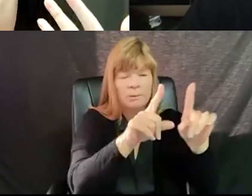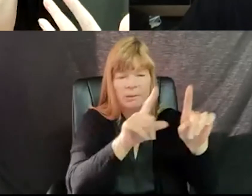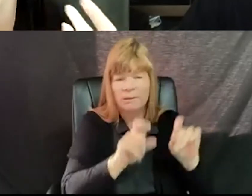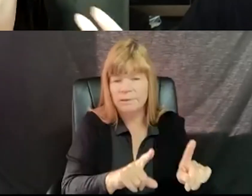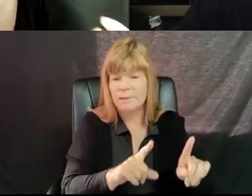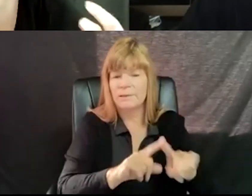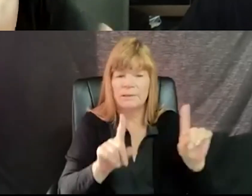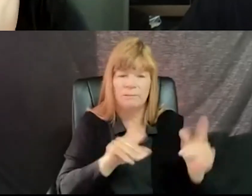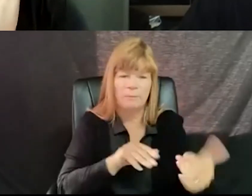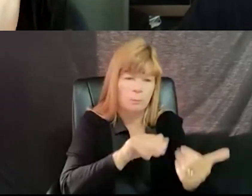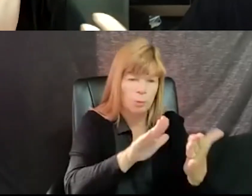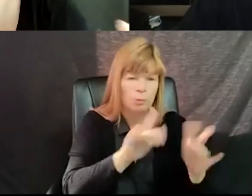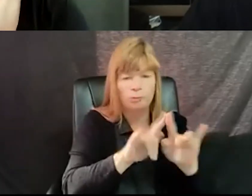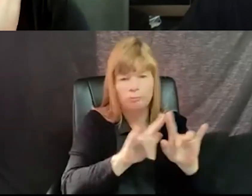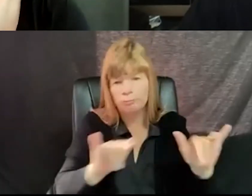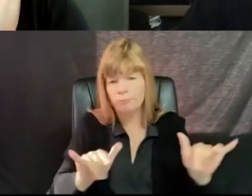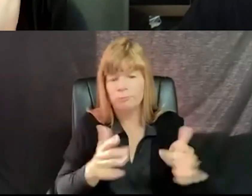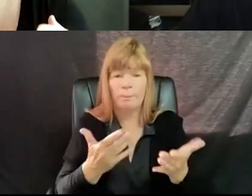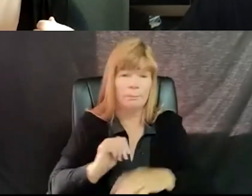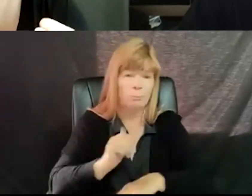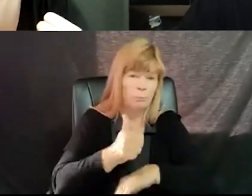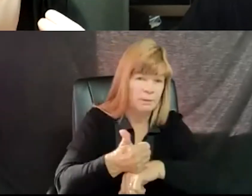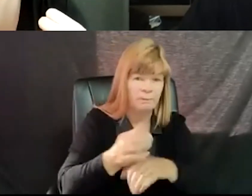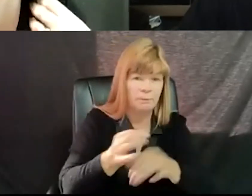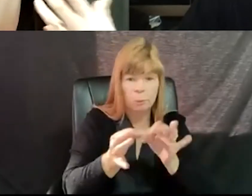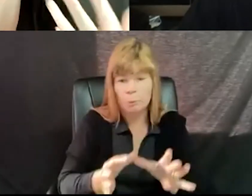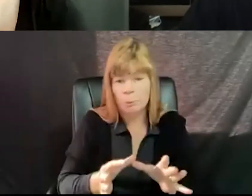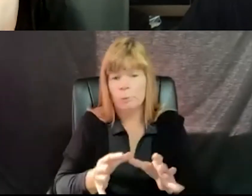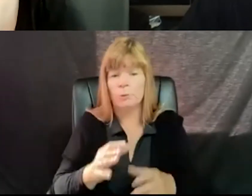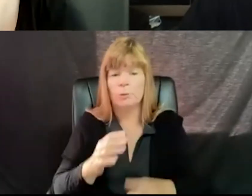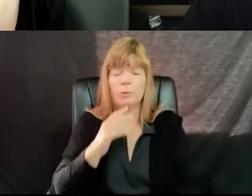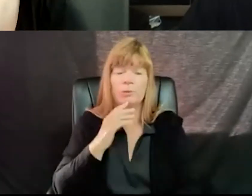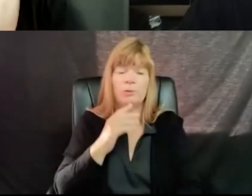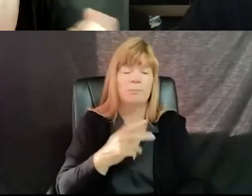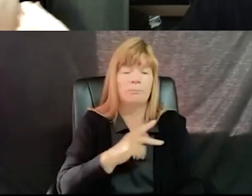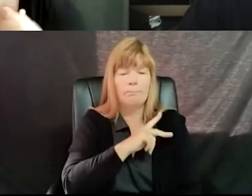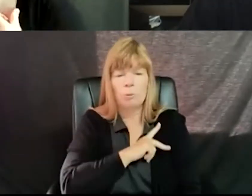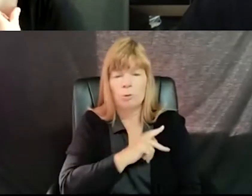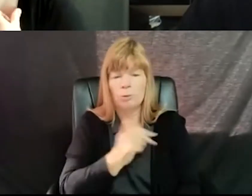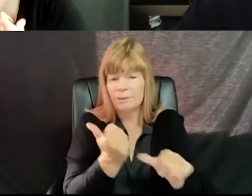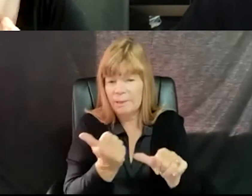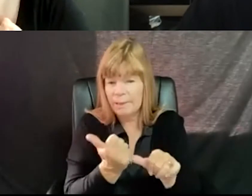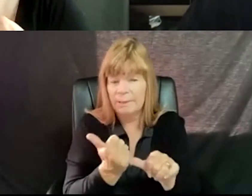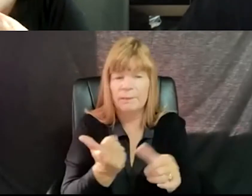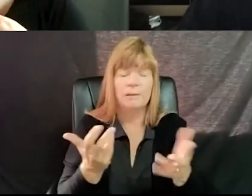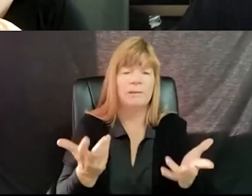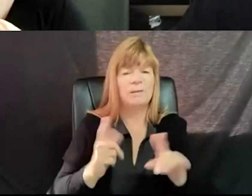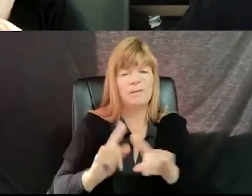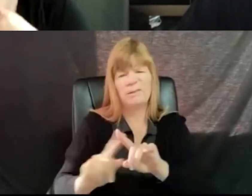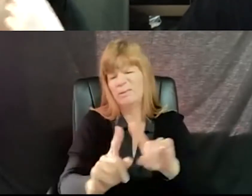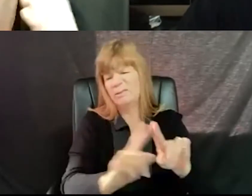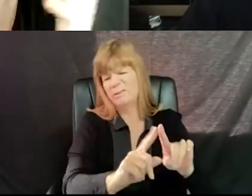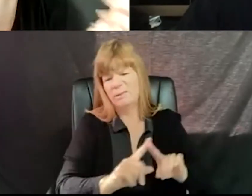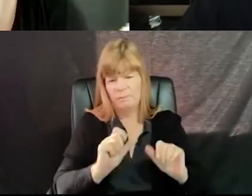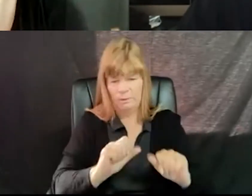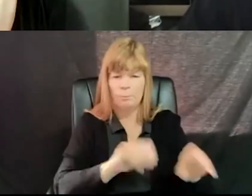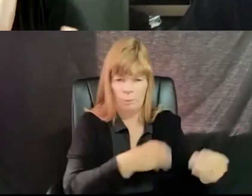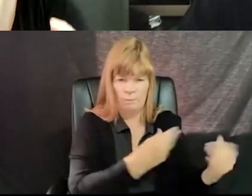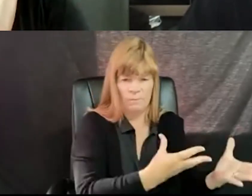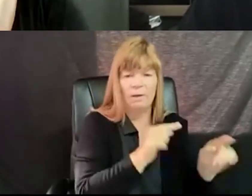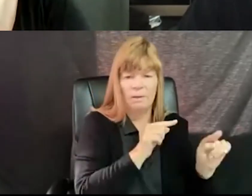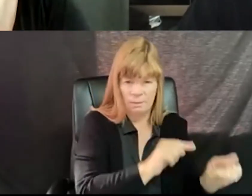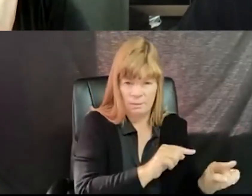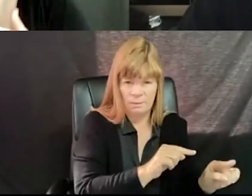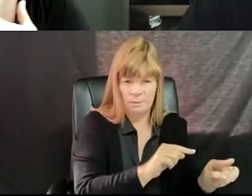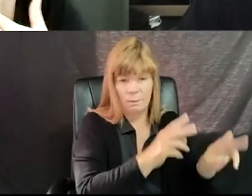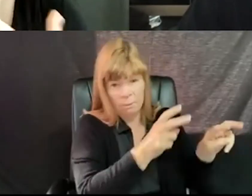like interpreters, personal care assistants, a lot of those different things can be provided. But those things